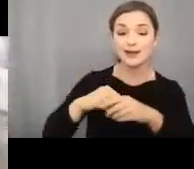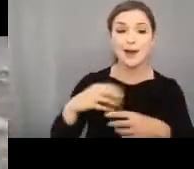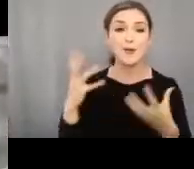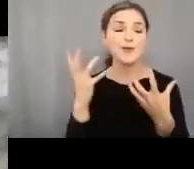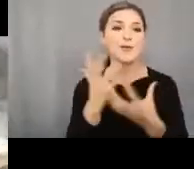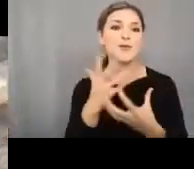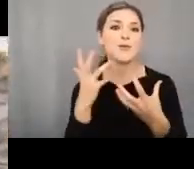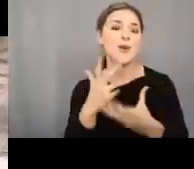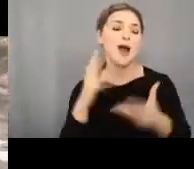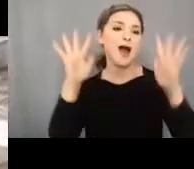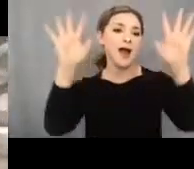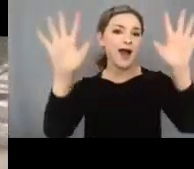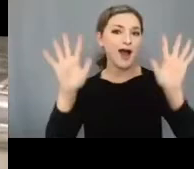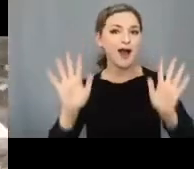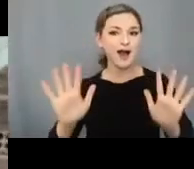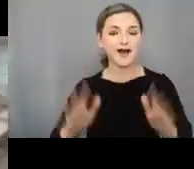awesome.